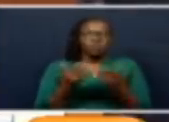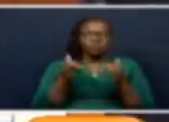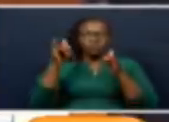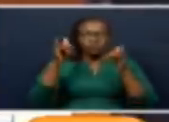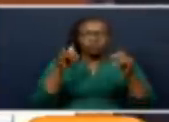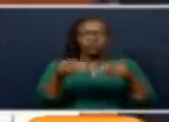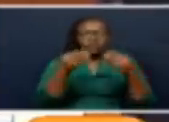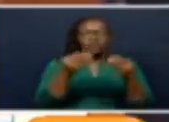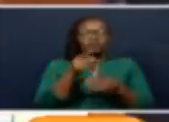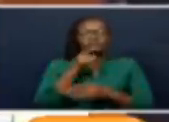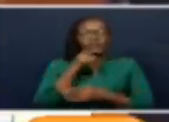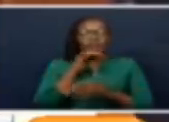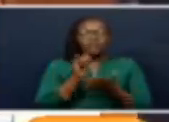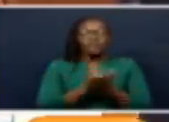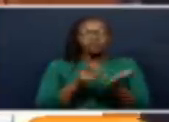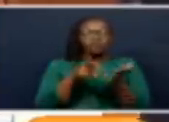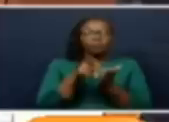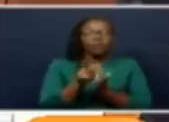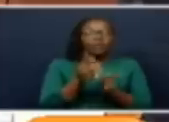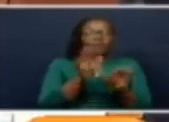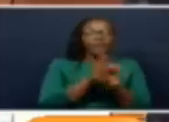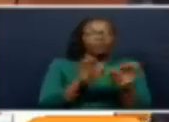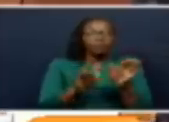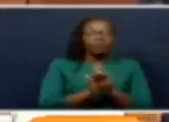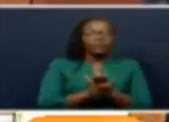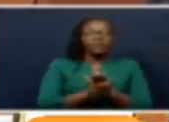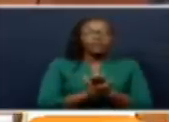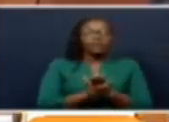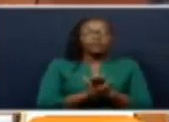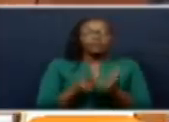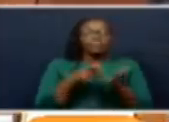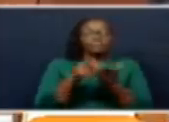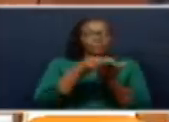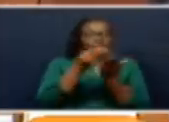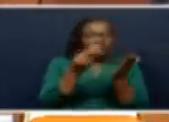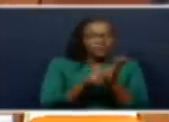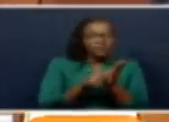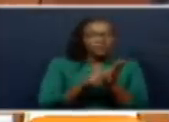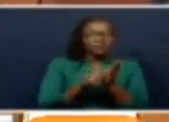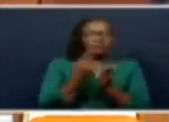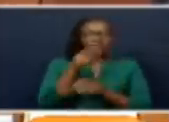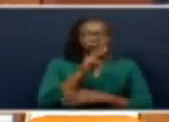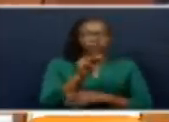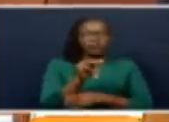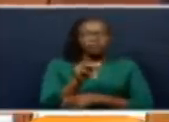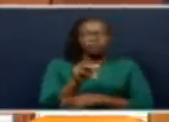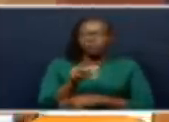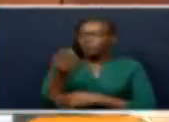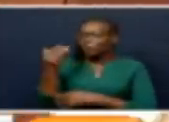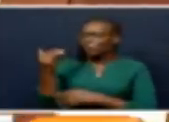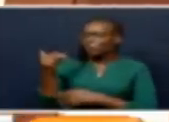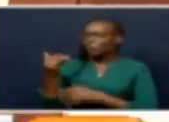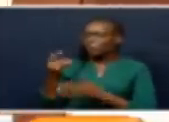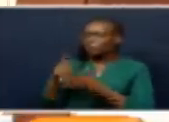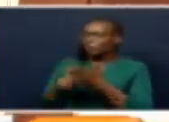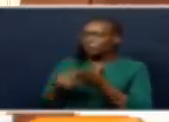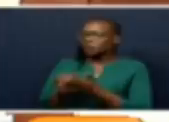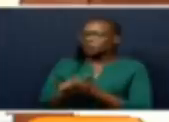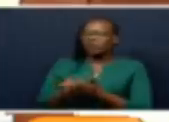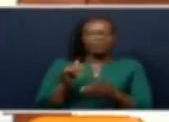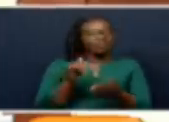had been paid per diem, everything. Where was he? A ticket bought for him. Where was he? This is what most of Kenyans